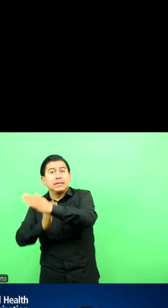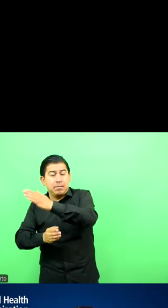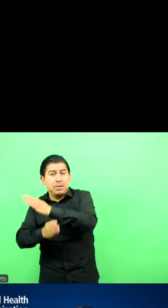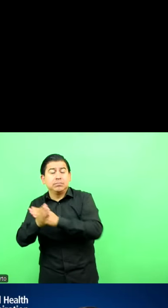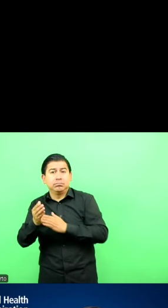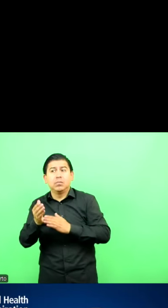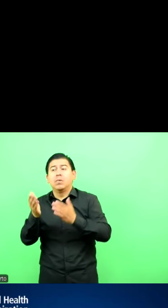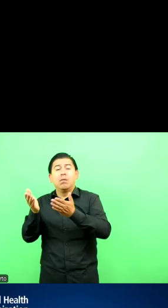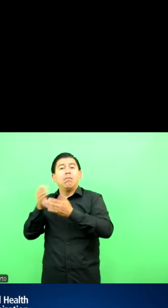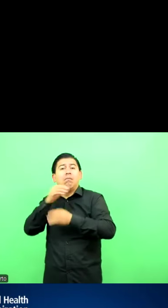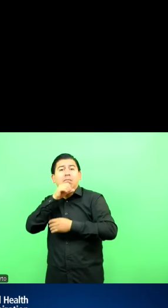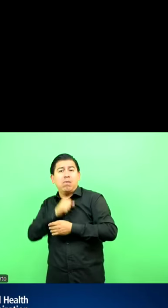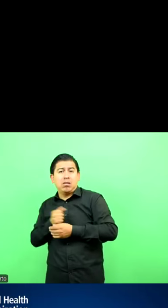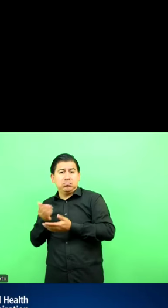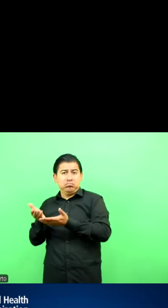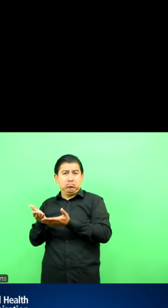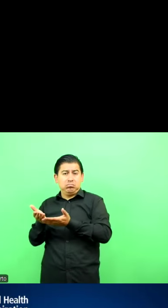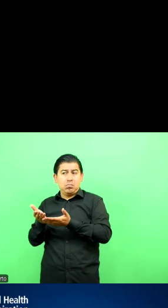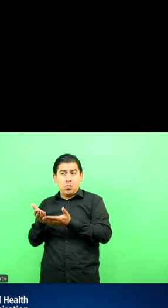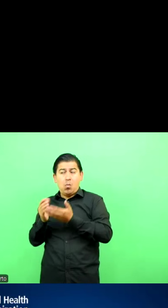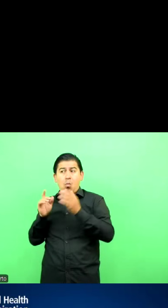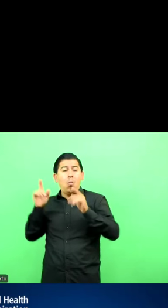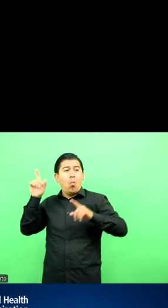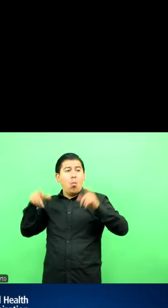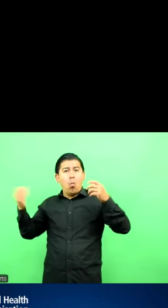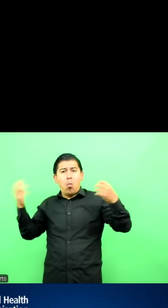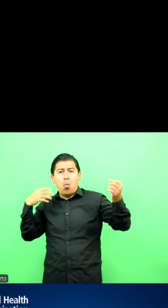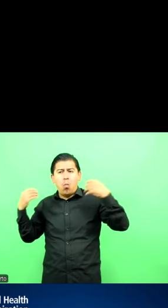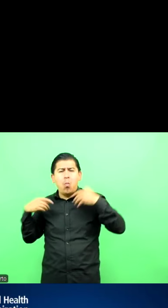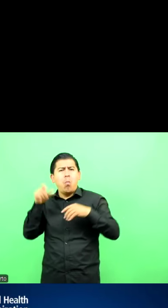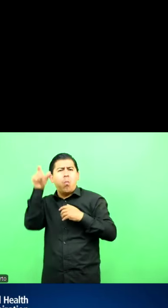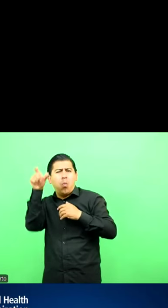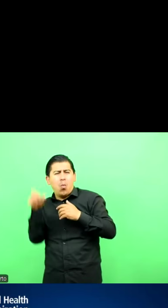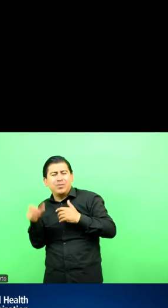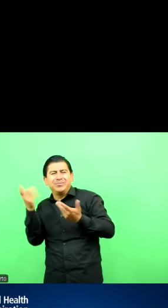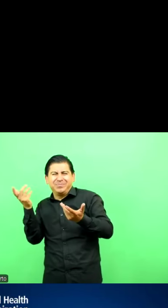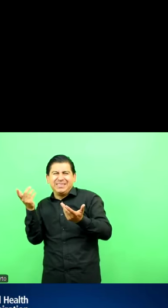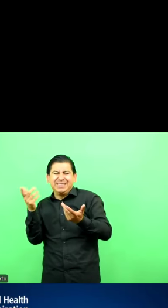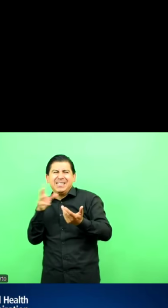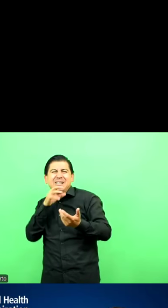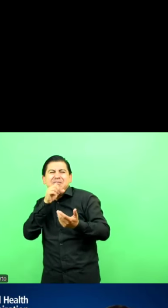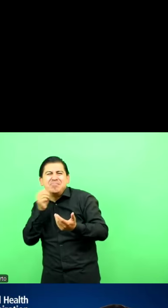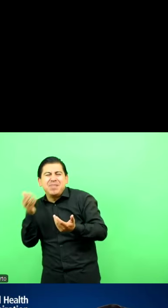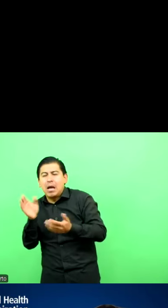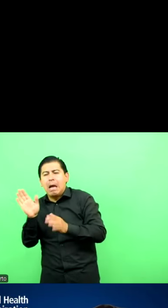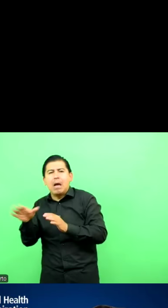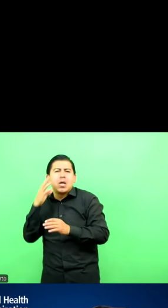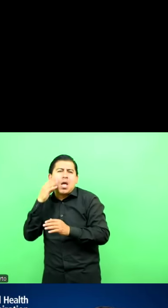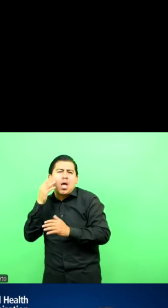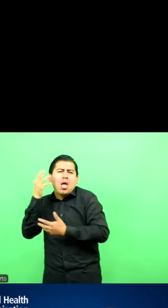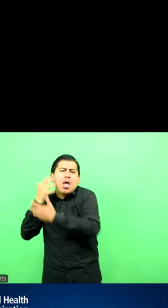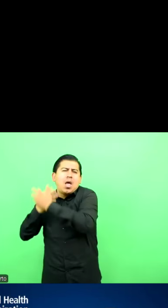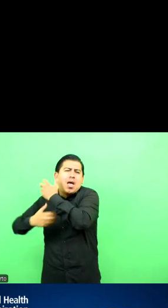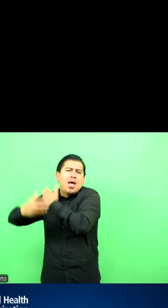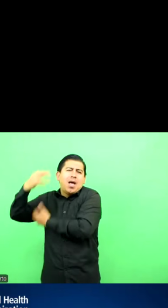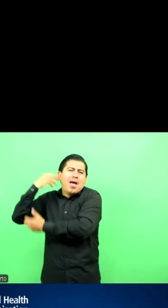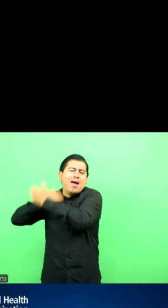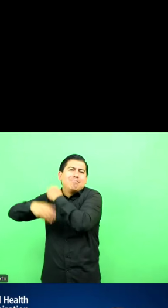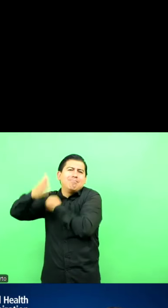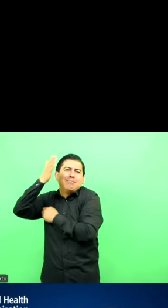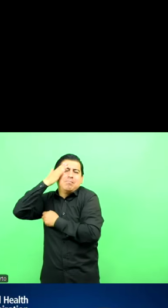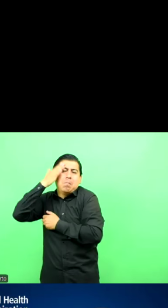then this story, they build over the legacy from where we can learn a lot. I'll come to that at the end of my presentation again.